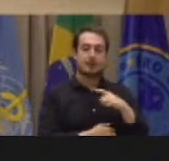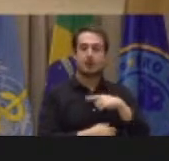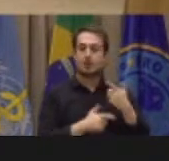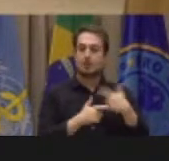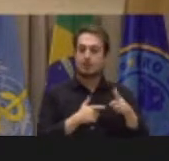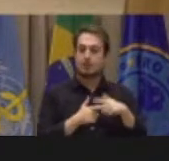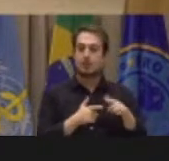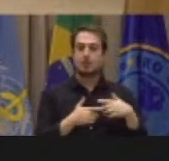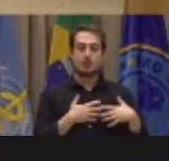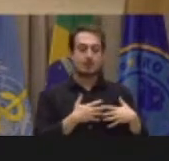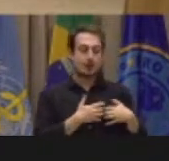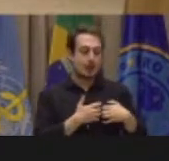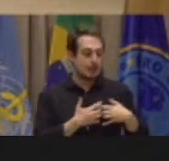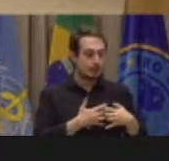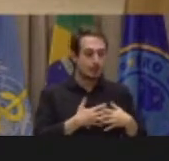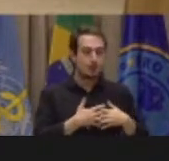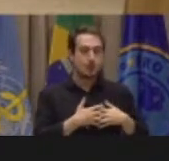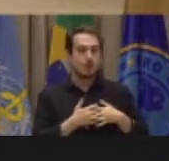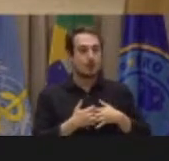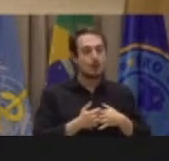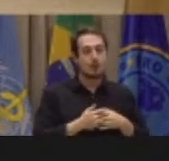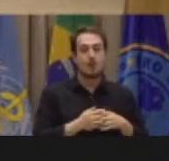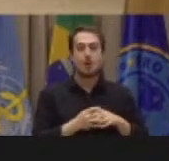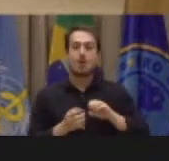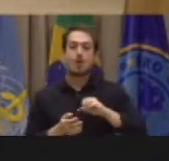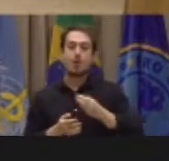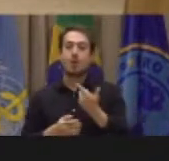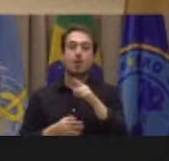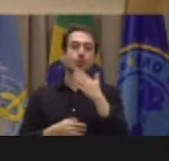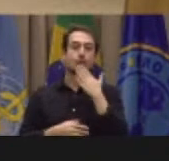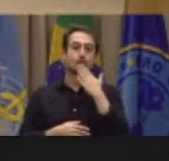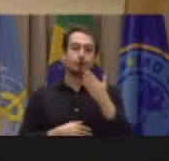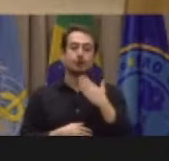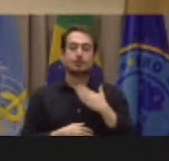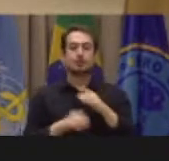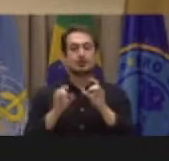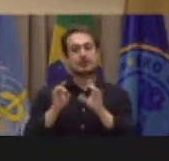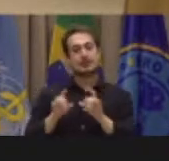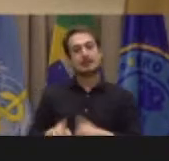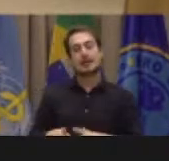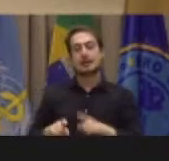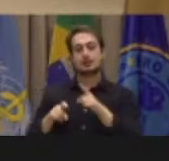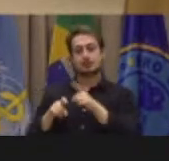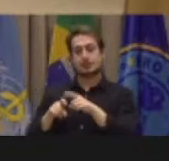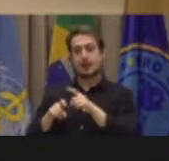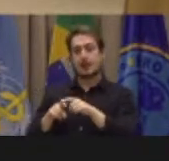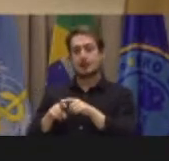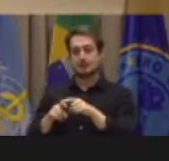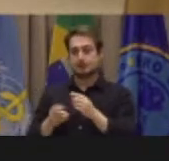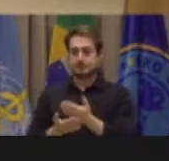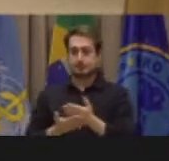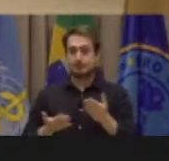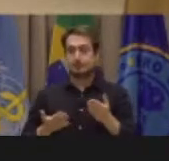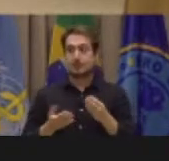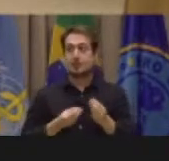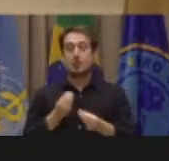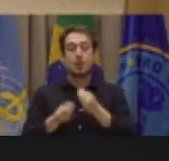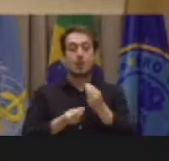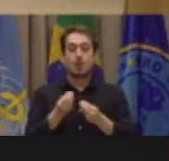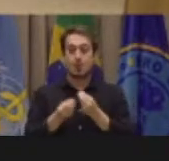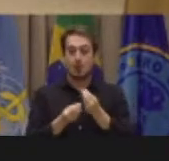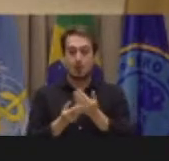and they have problems, for example, cardiopathic problems or health problems or mental